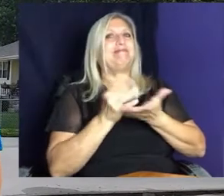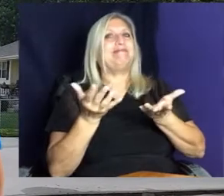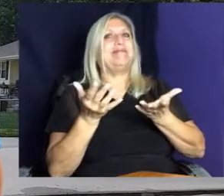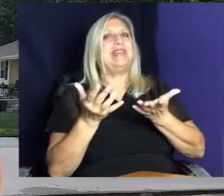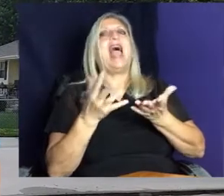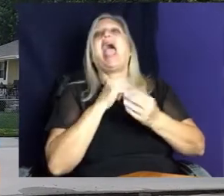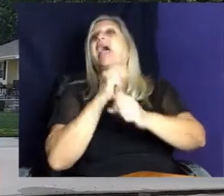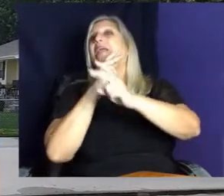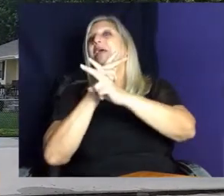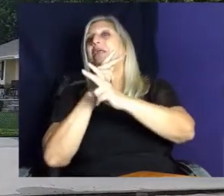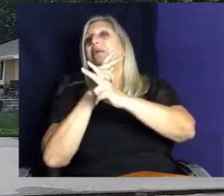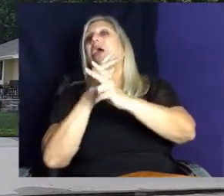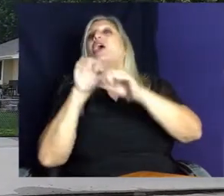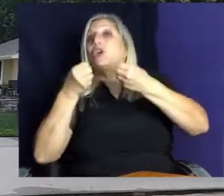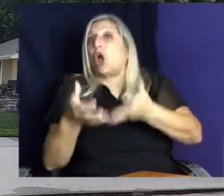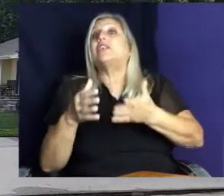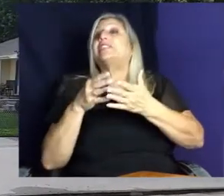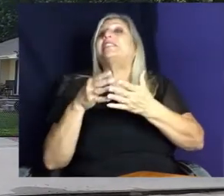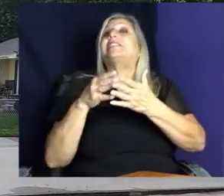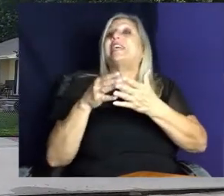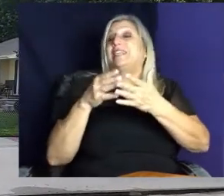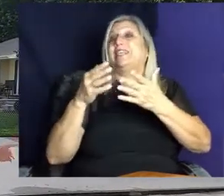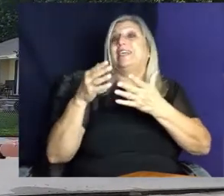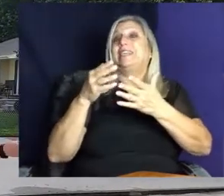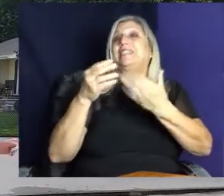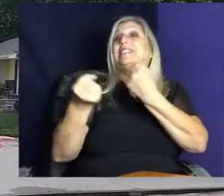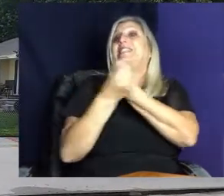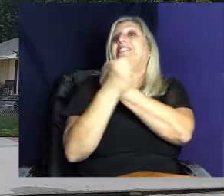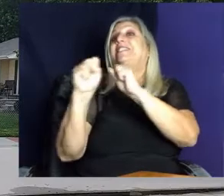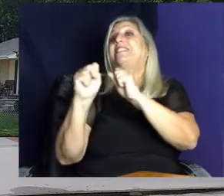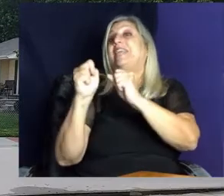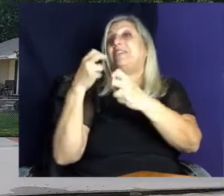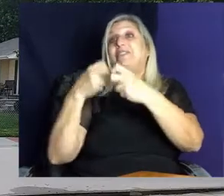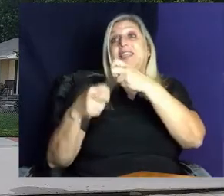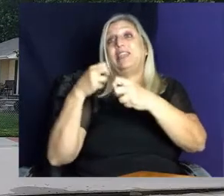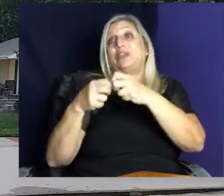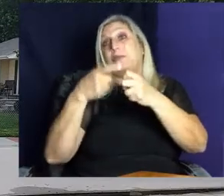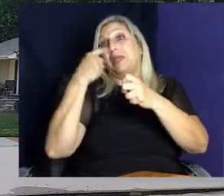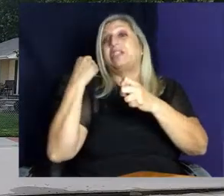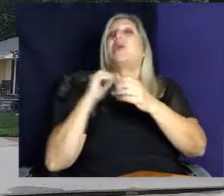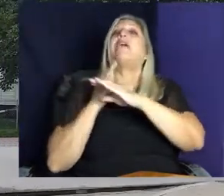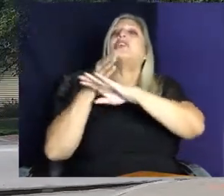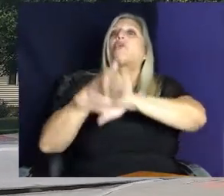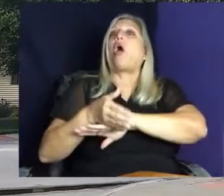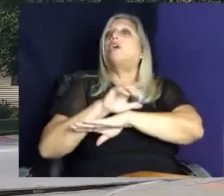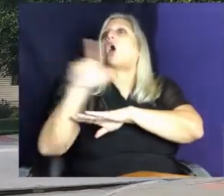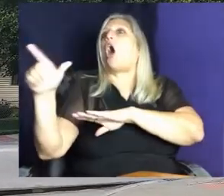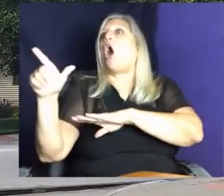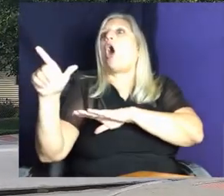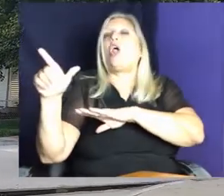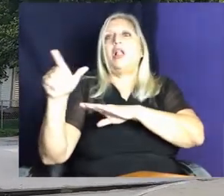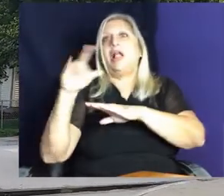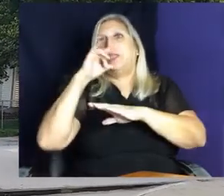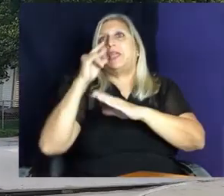street, and it does prevent a safety issue because we have to cross all of the kids across the street, and I've